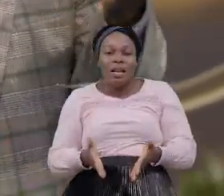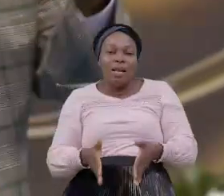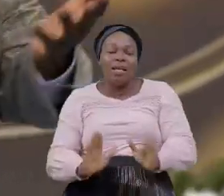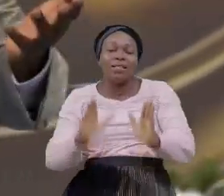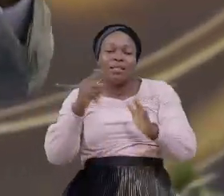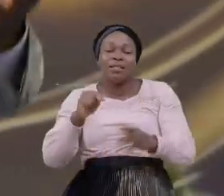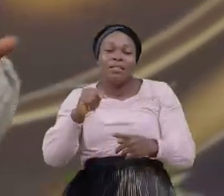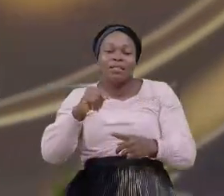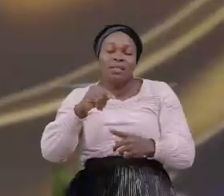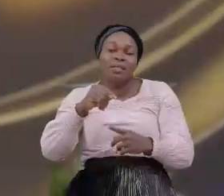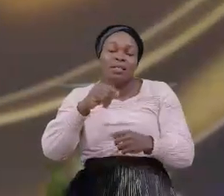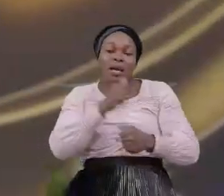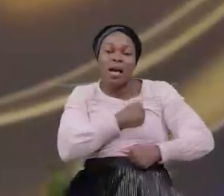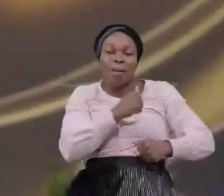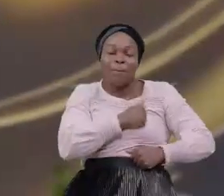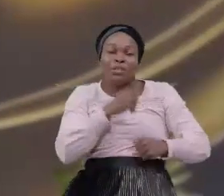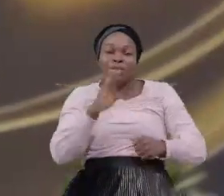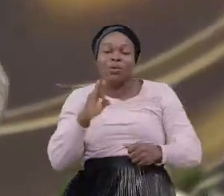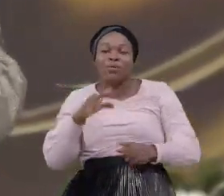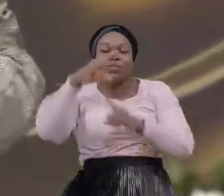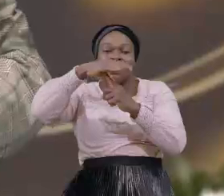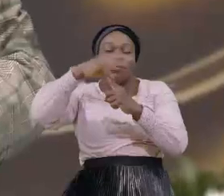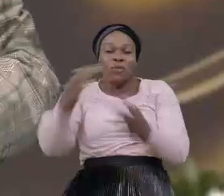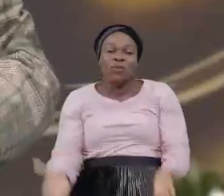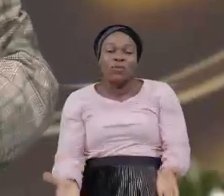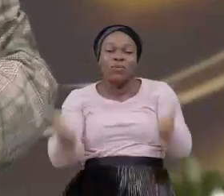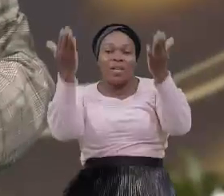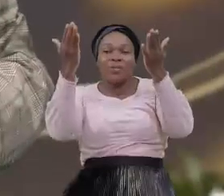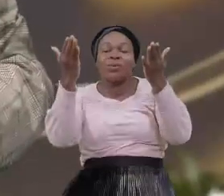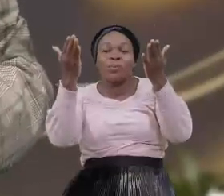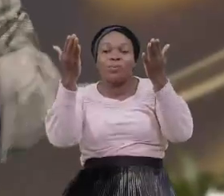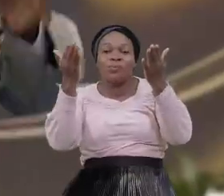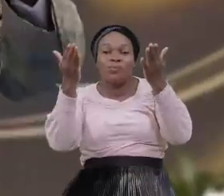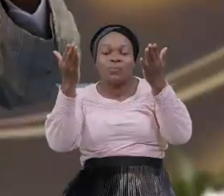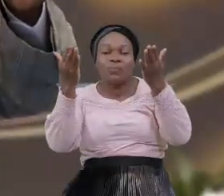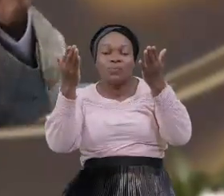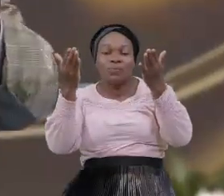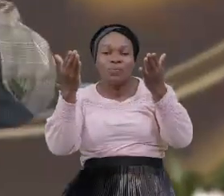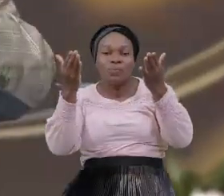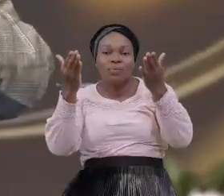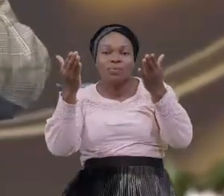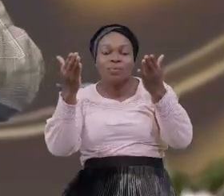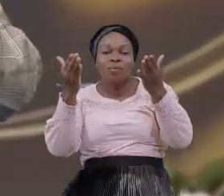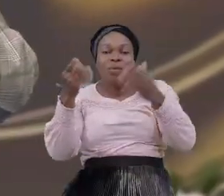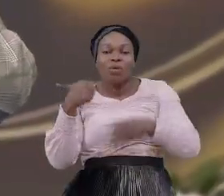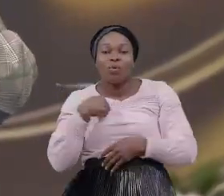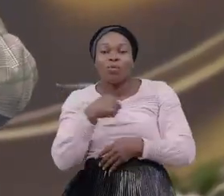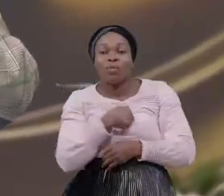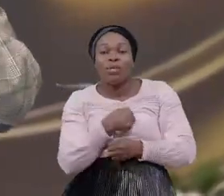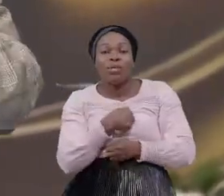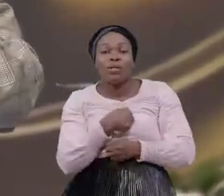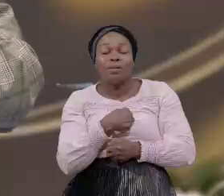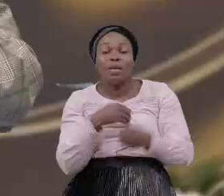I mean rise up, rise up. We're now going somewhere. We have a destination.